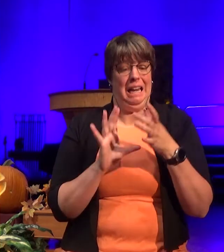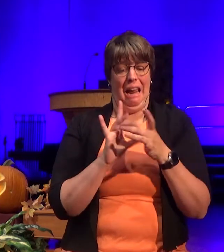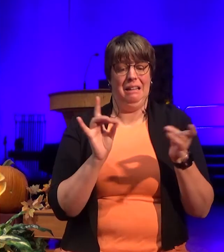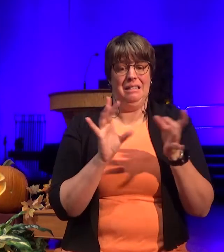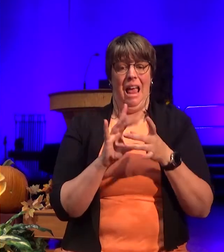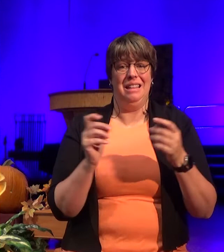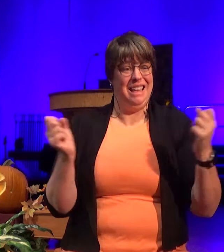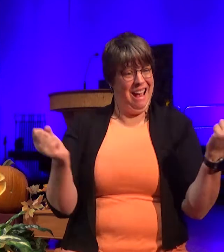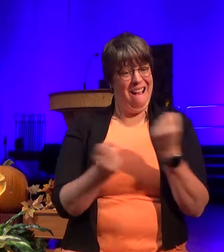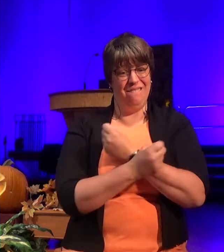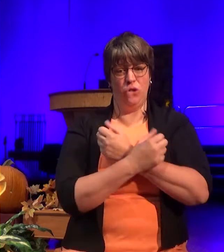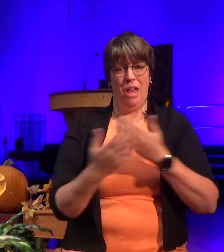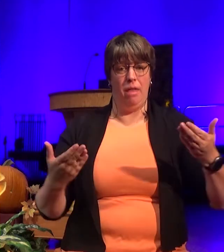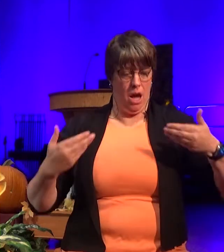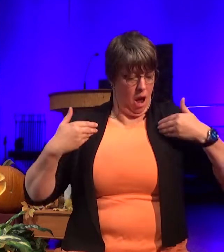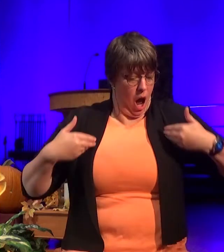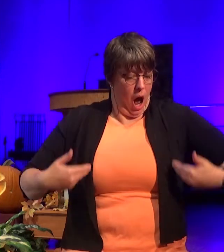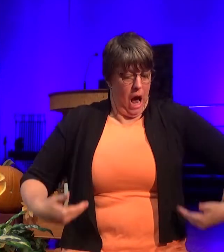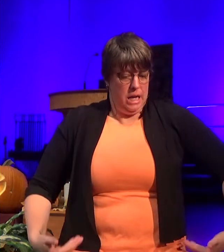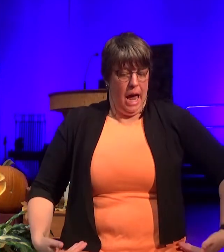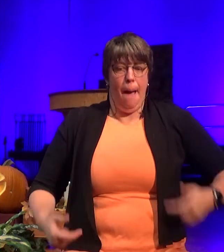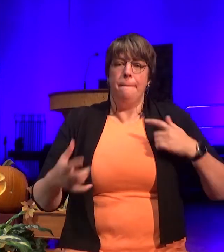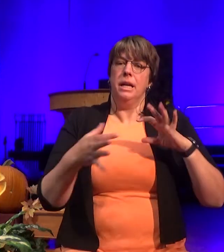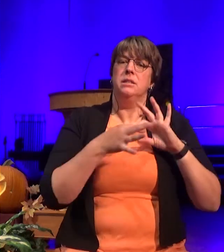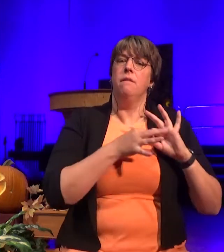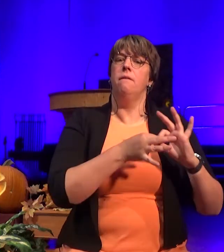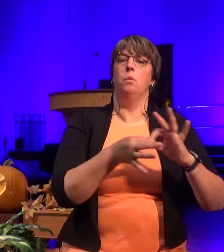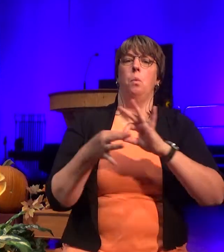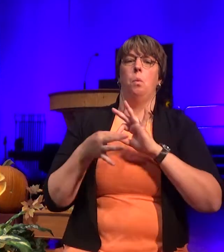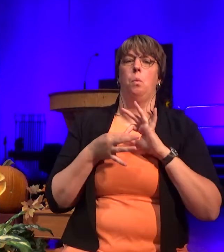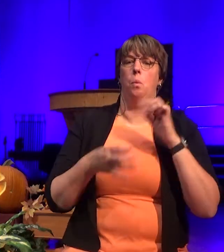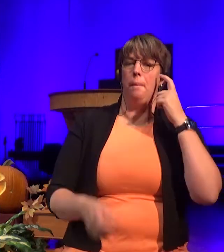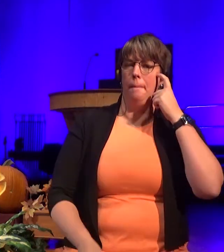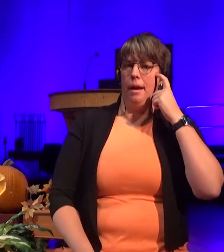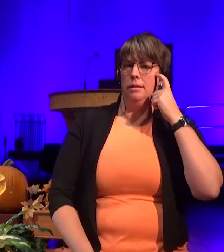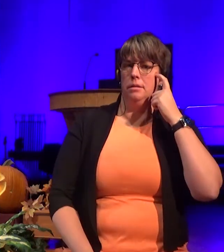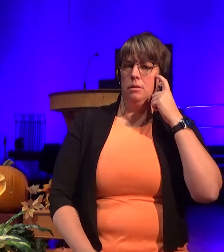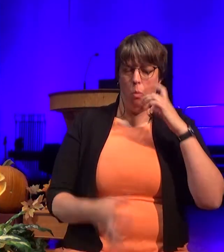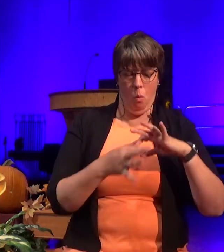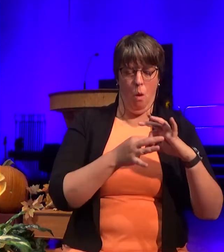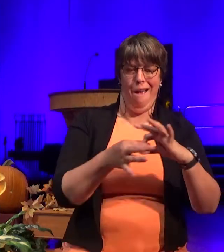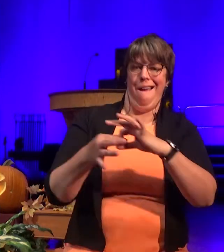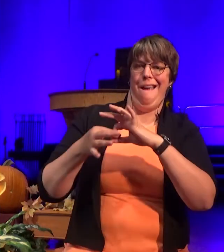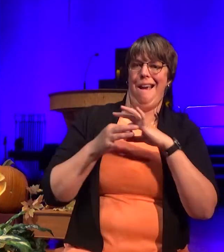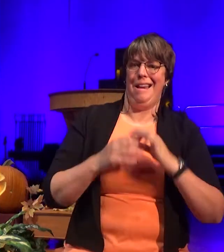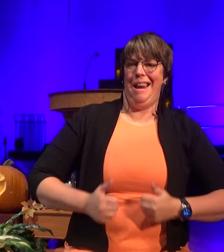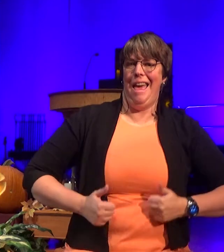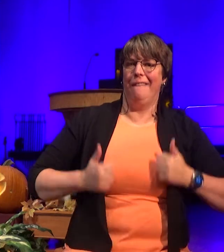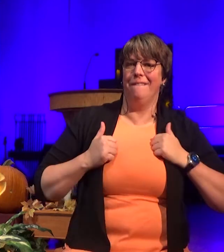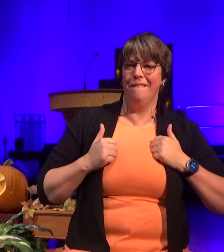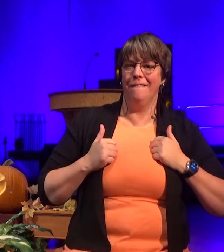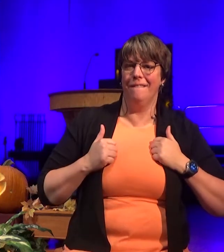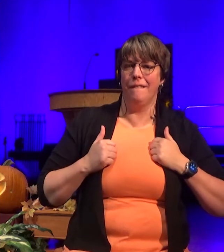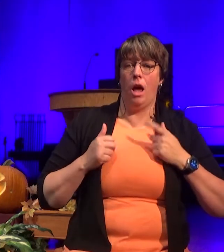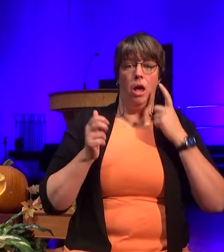am is of that one mind, that one life, So